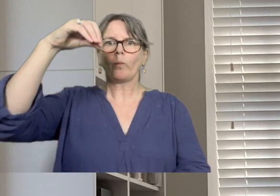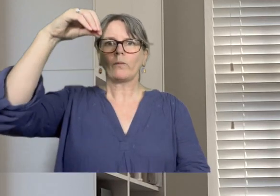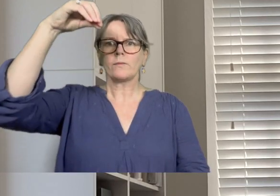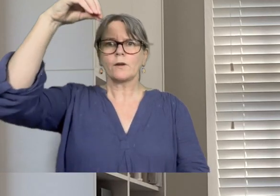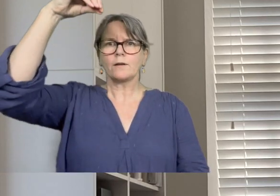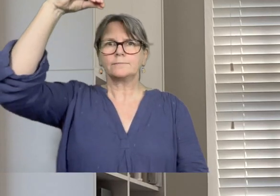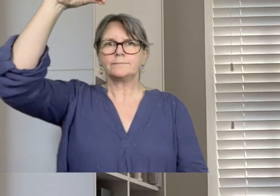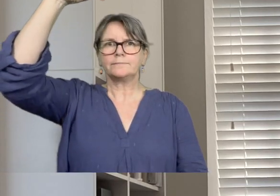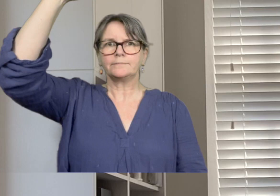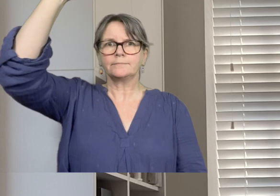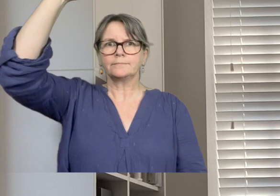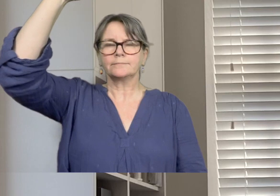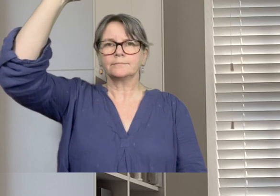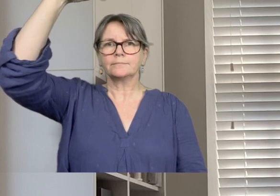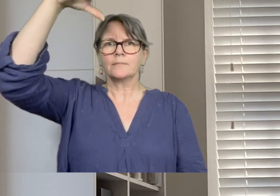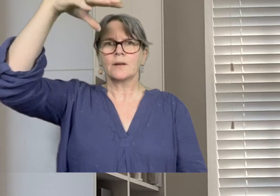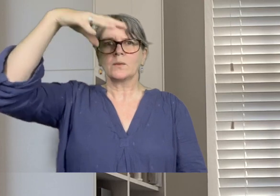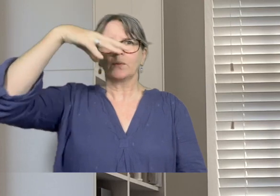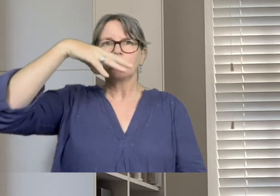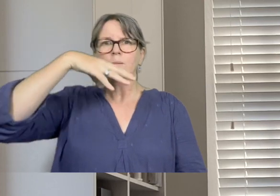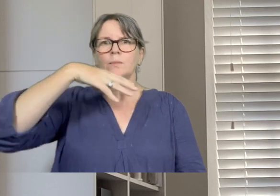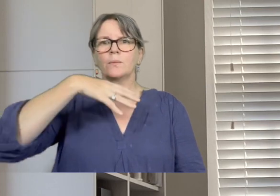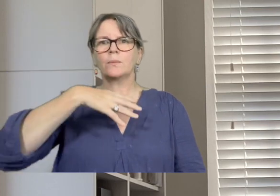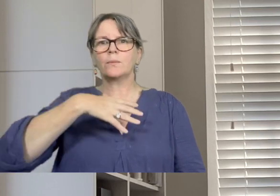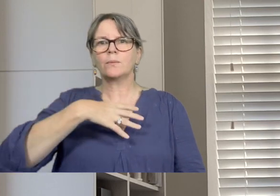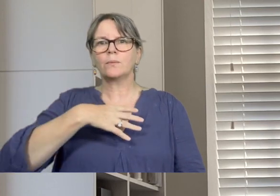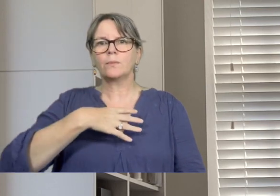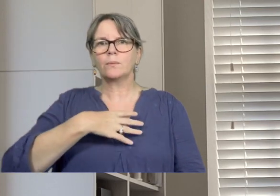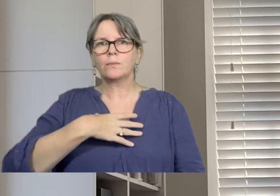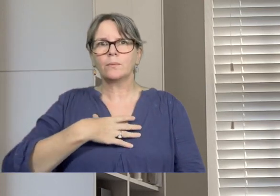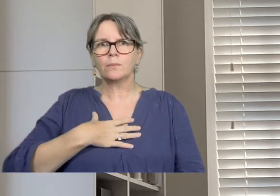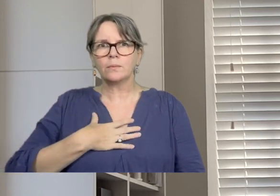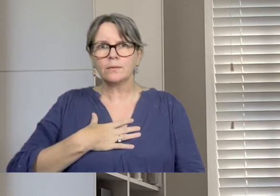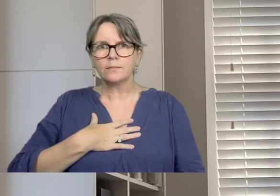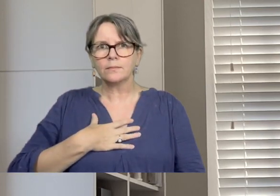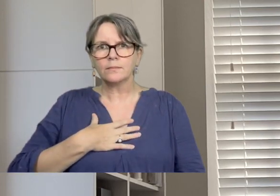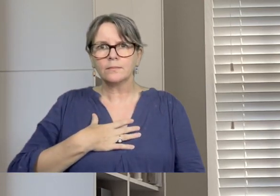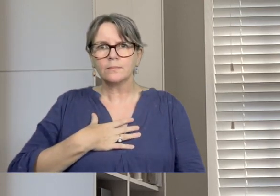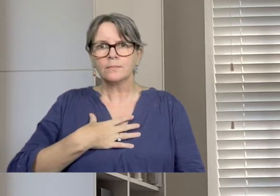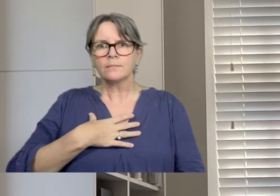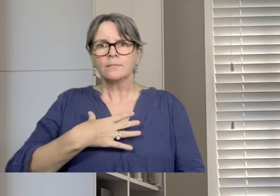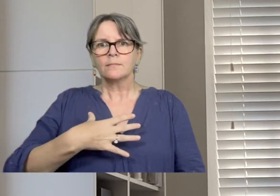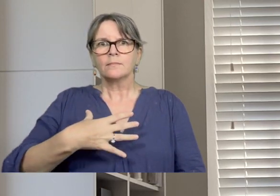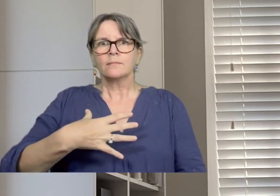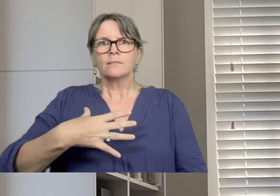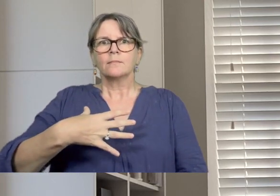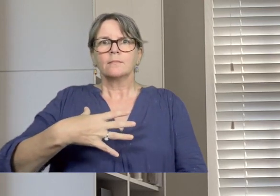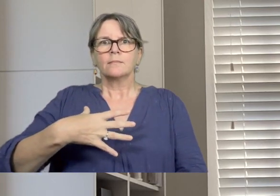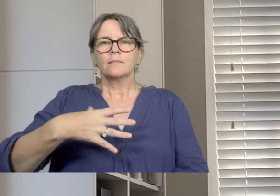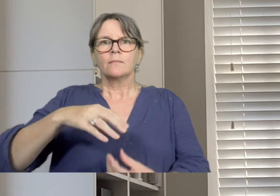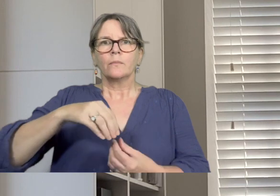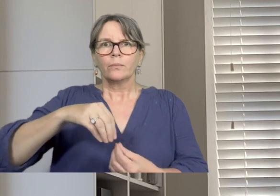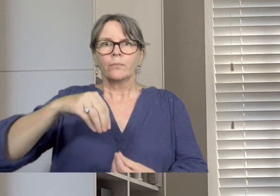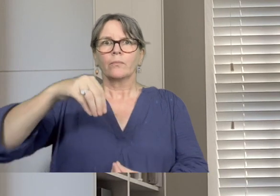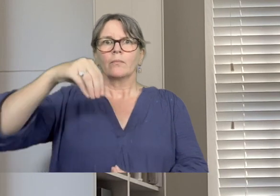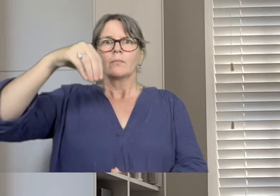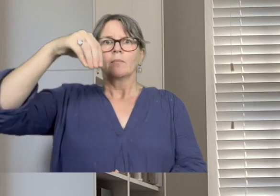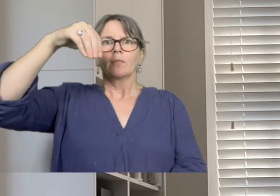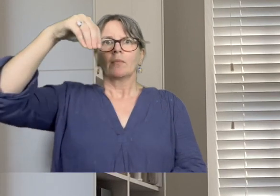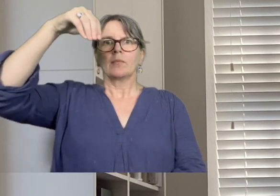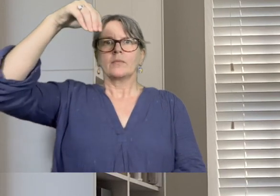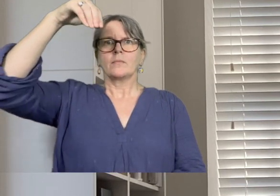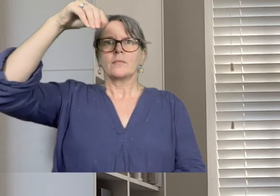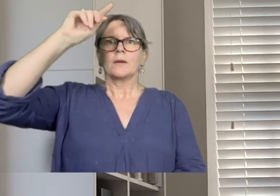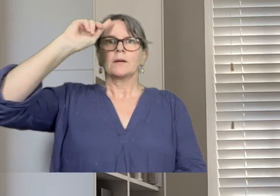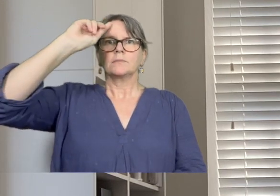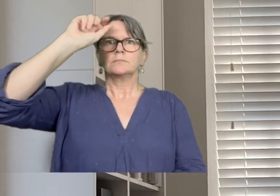tall. I'm going to take a little breath. Now we're going to keep growing tall, but we can't grow up because we haven't got the space. So